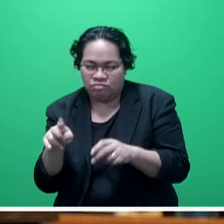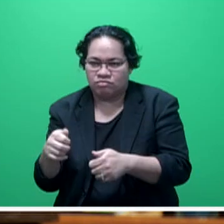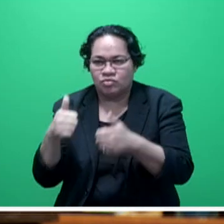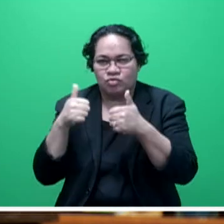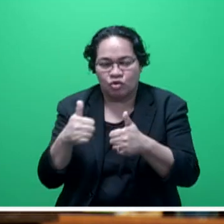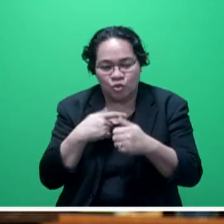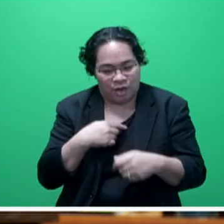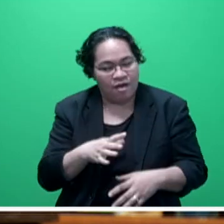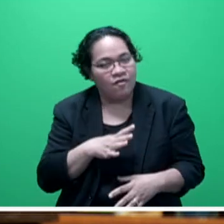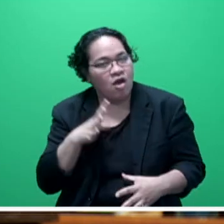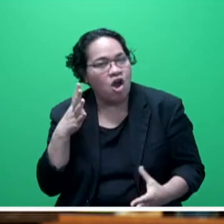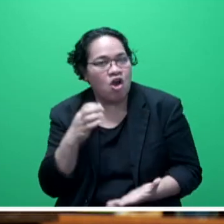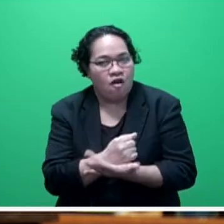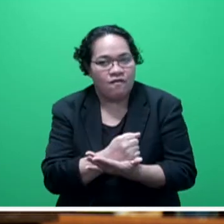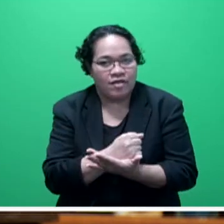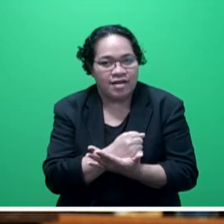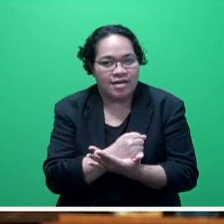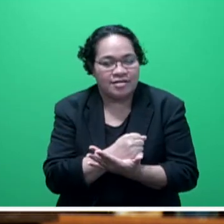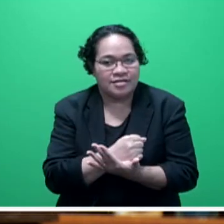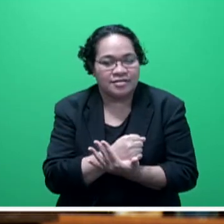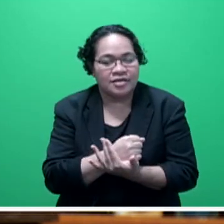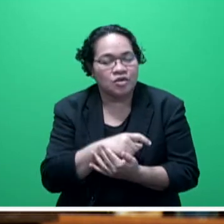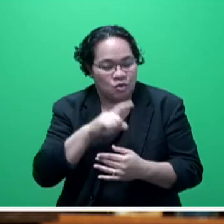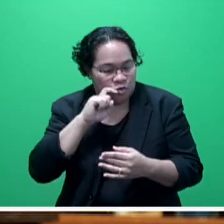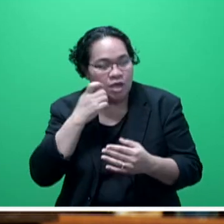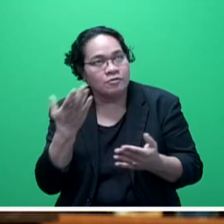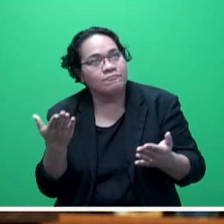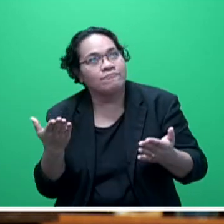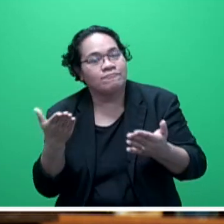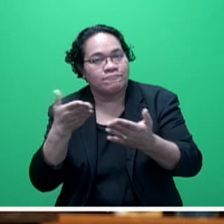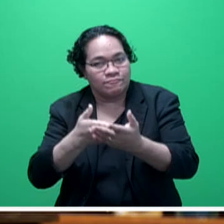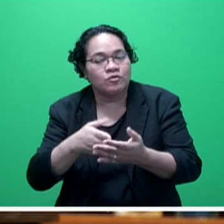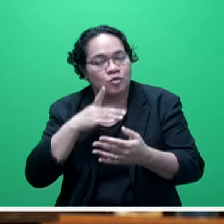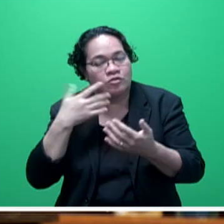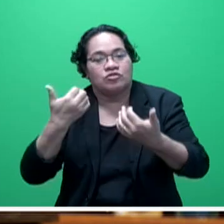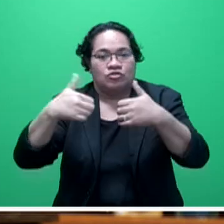very confident that we will reach that status.